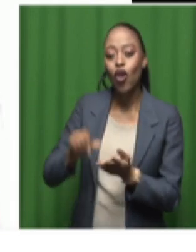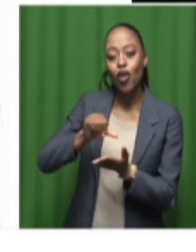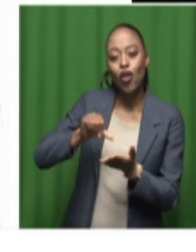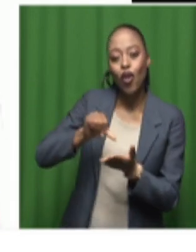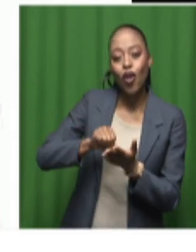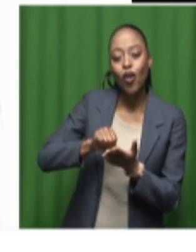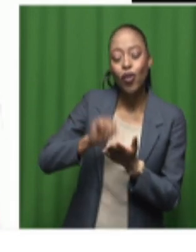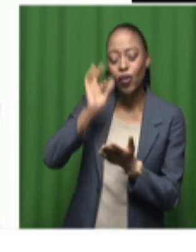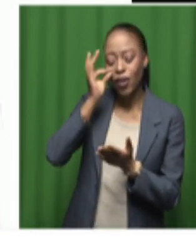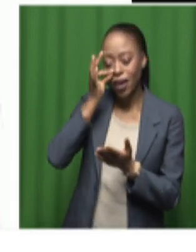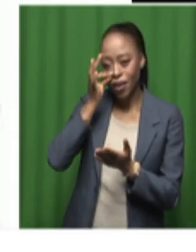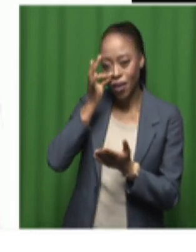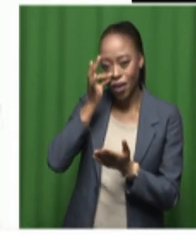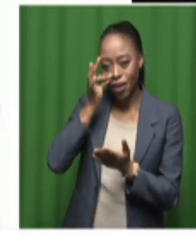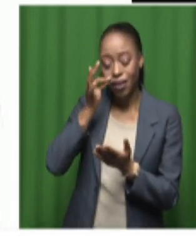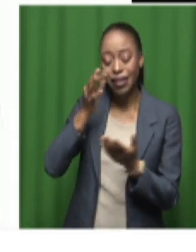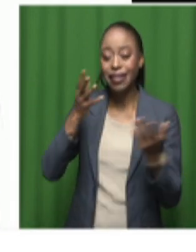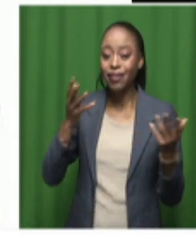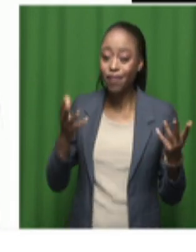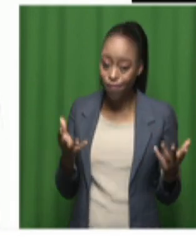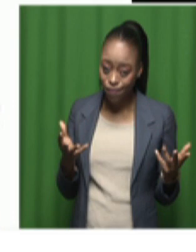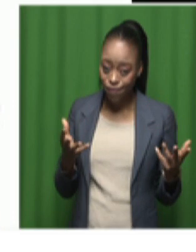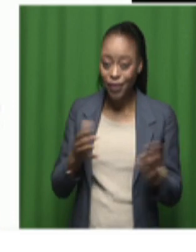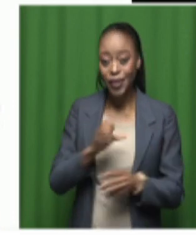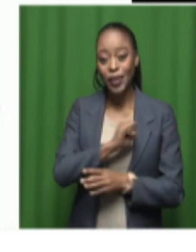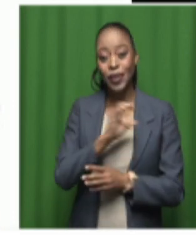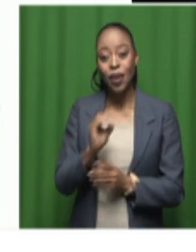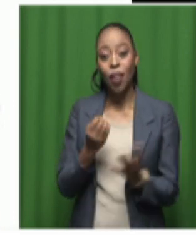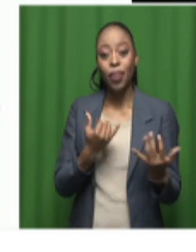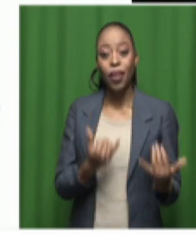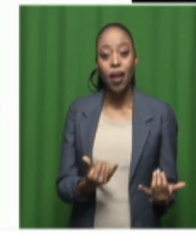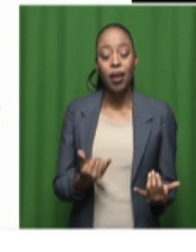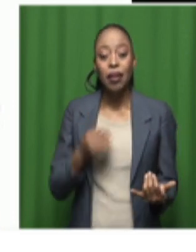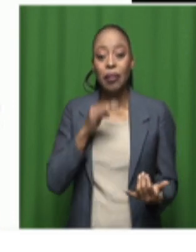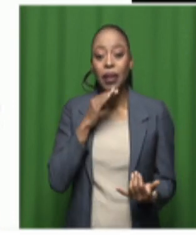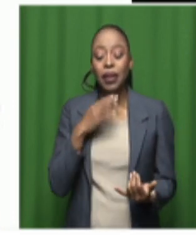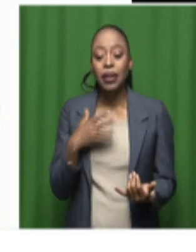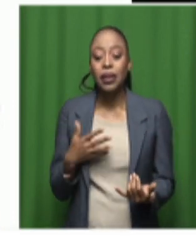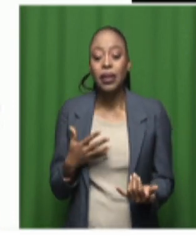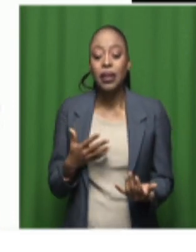that's major. What we have seen is that